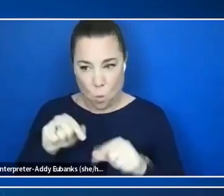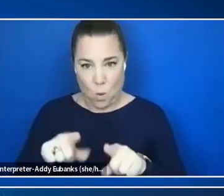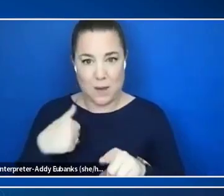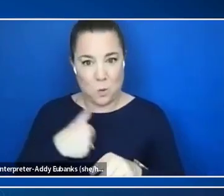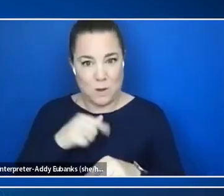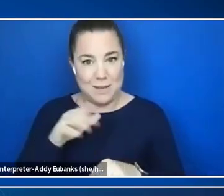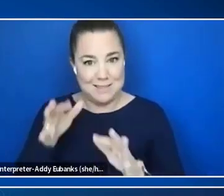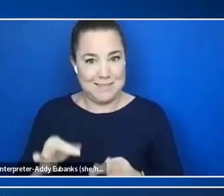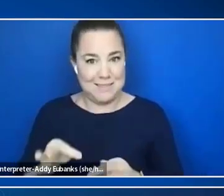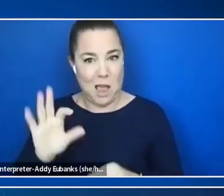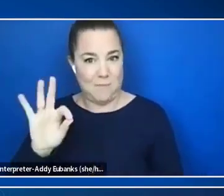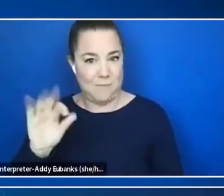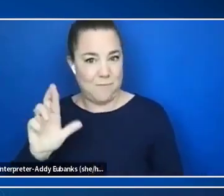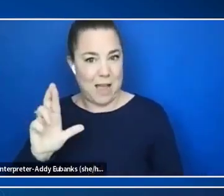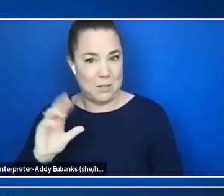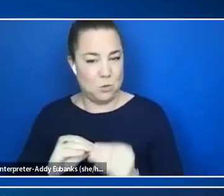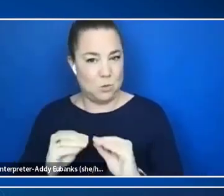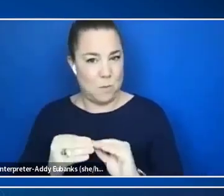for them.